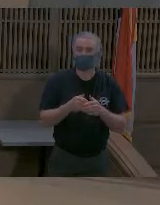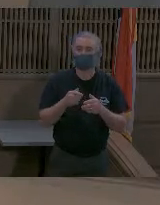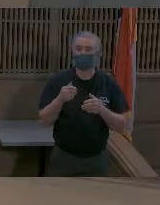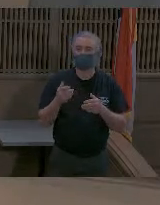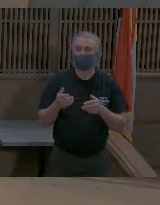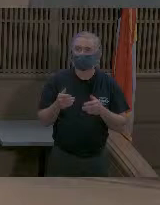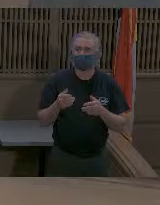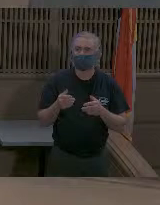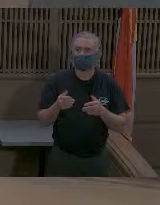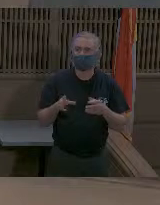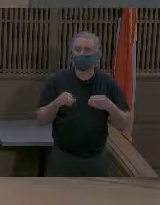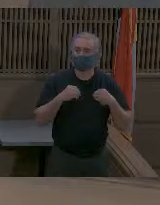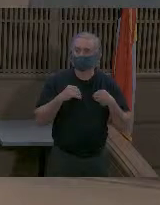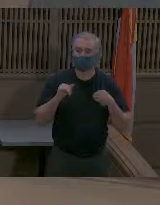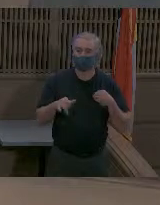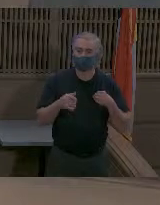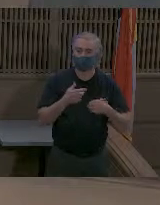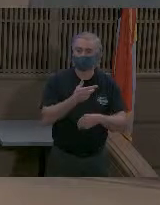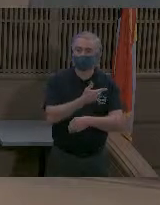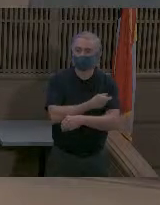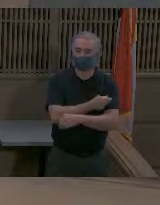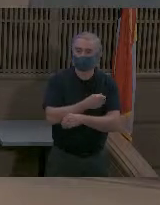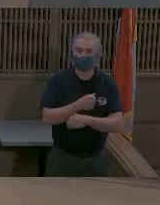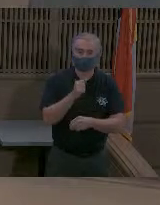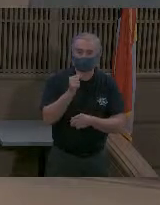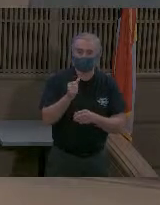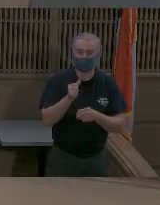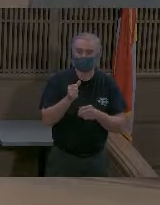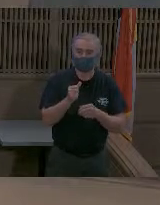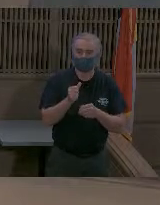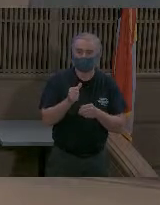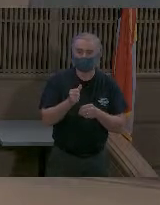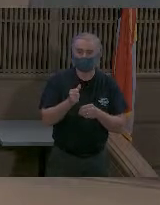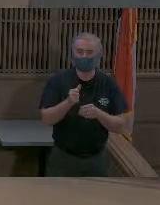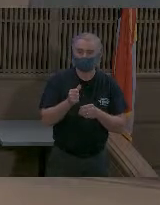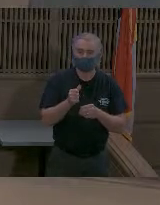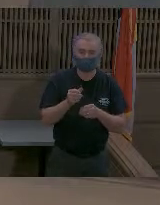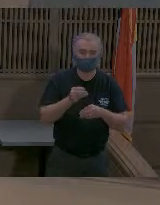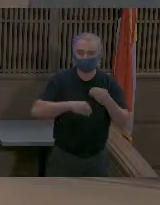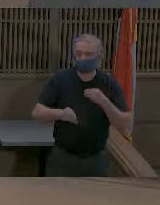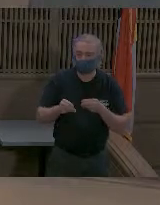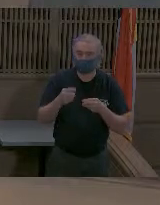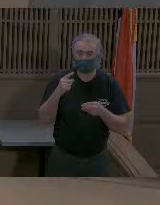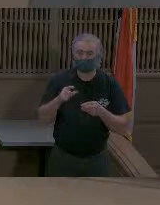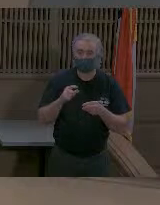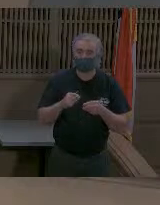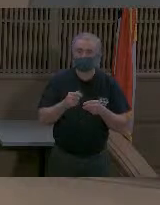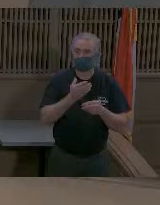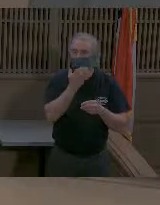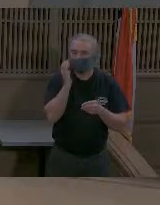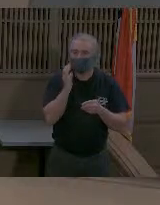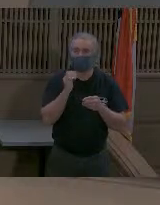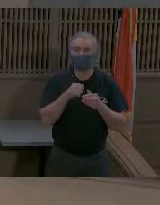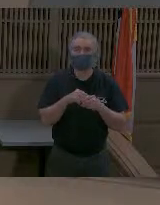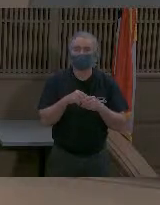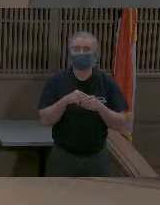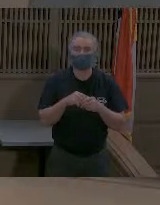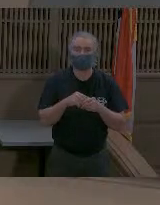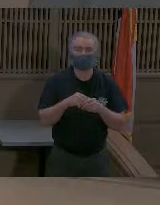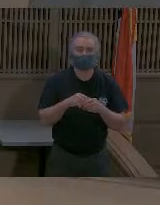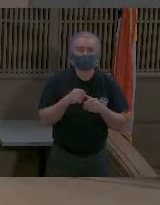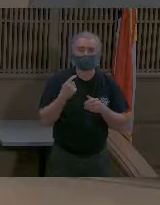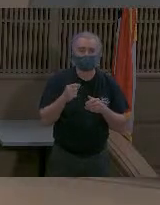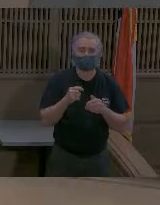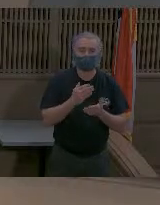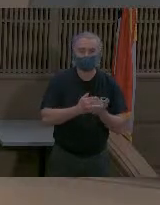the vaccine is not a substitute for any of the other safe practices that we have. You don't get the vaccine and all of a sudden you can toss your mask and